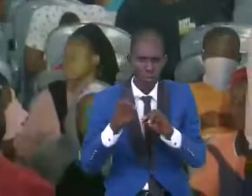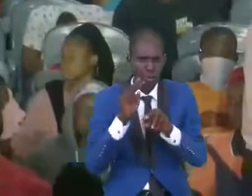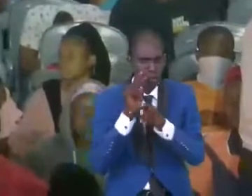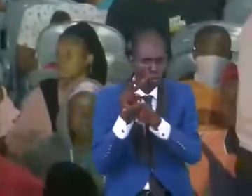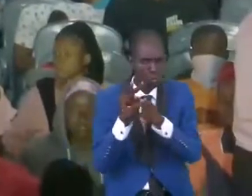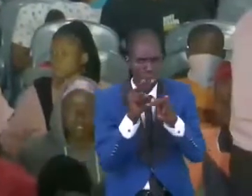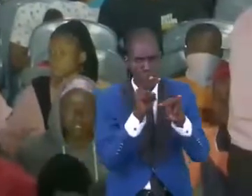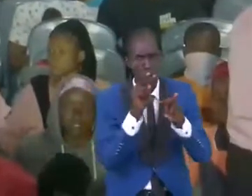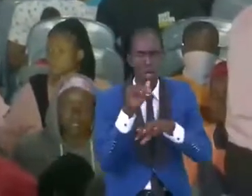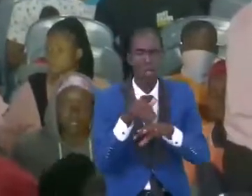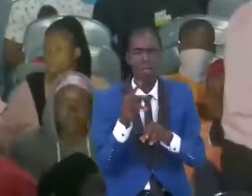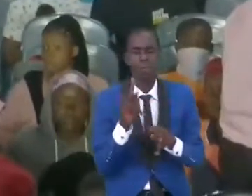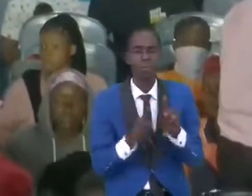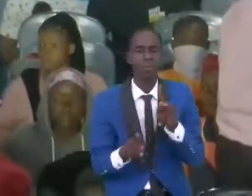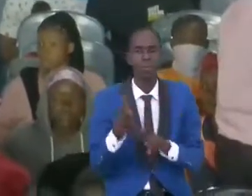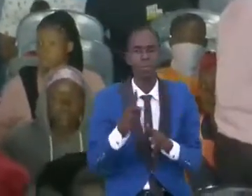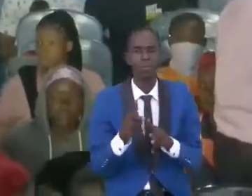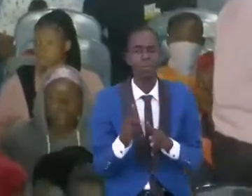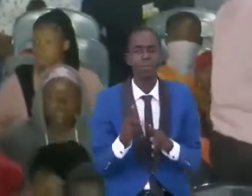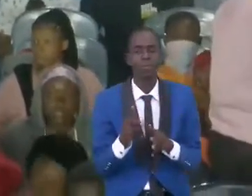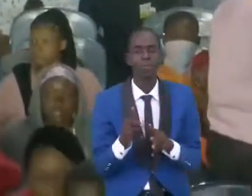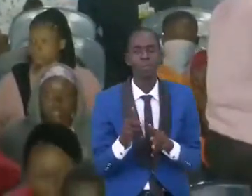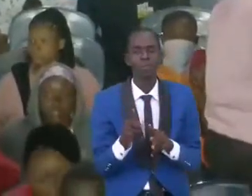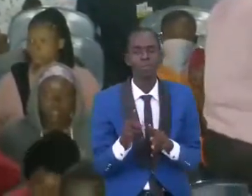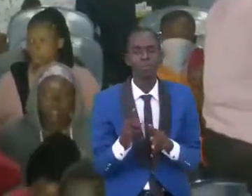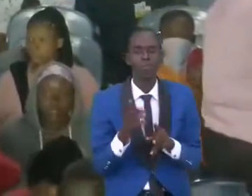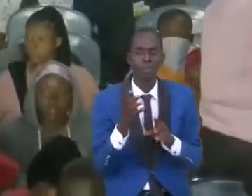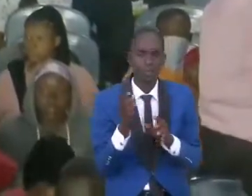Get their details.